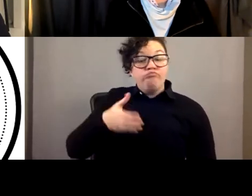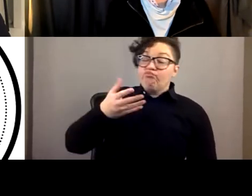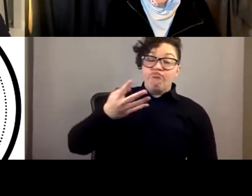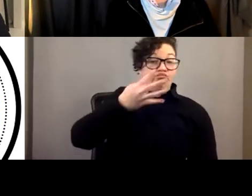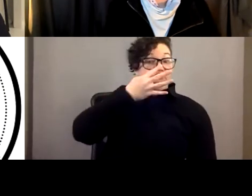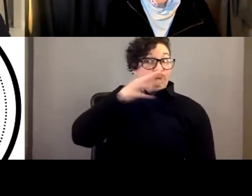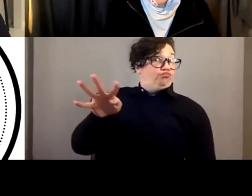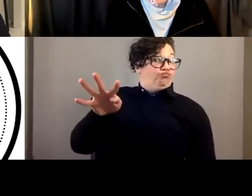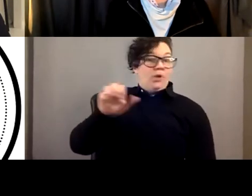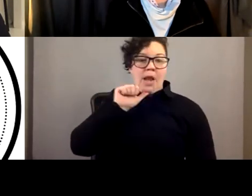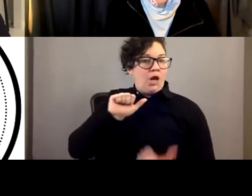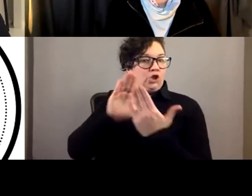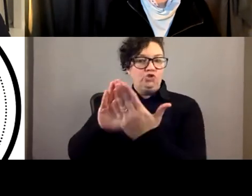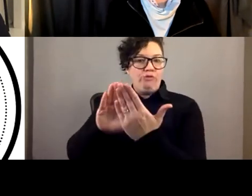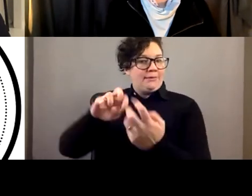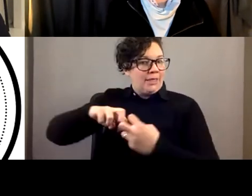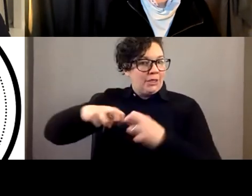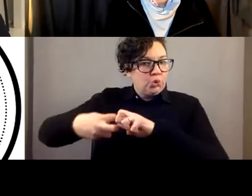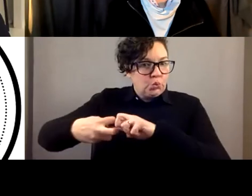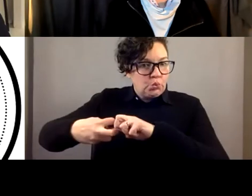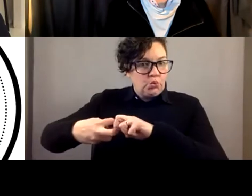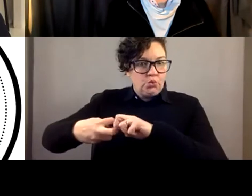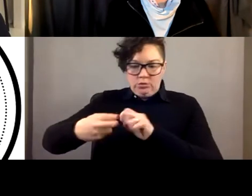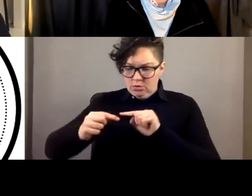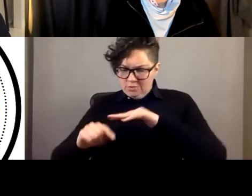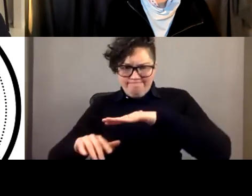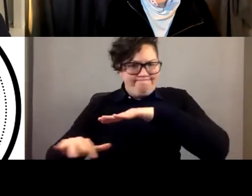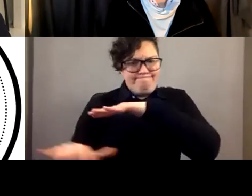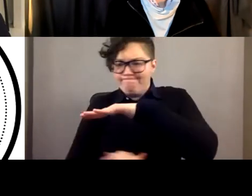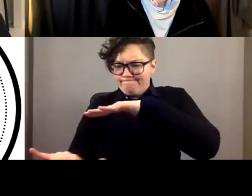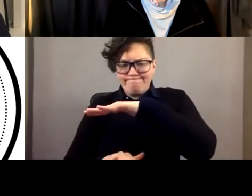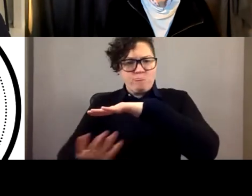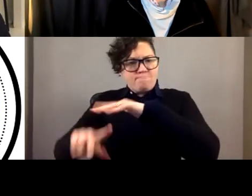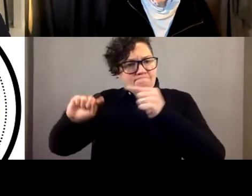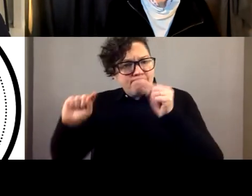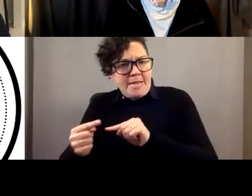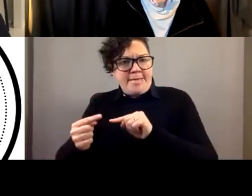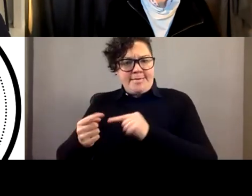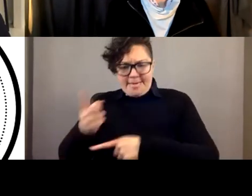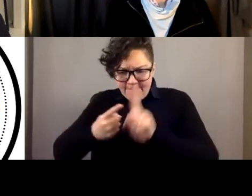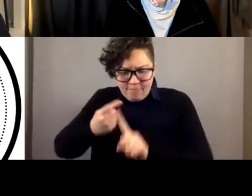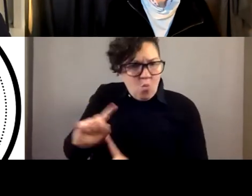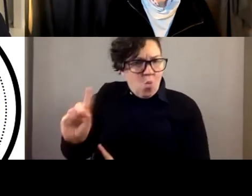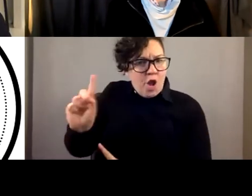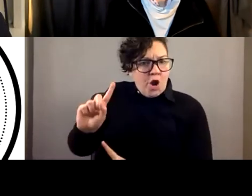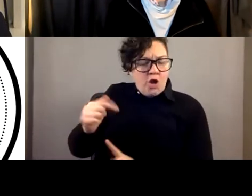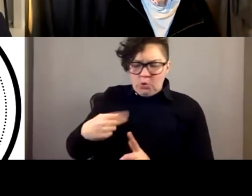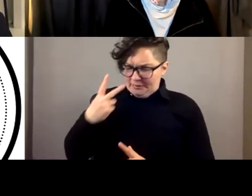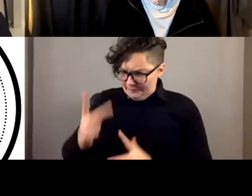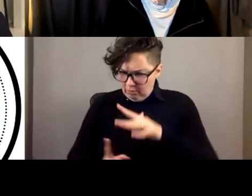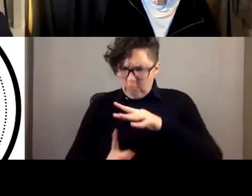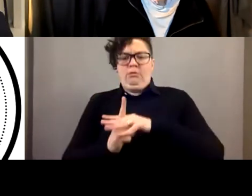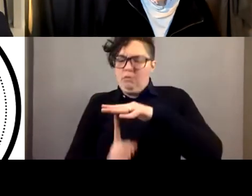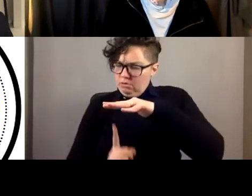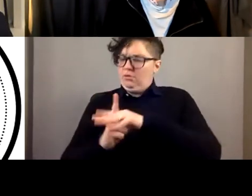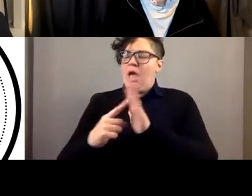of not addressing the source of, as I said earlier, people's pain. And we look at the symptoms, and then we hope that that event goes away, and then we'll